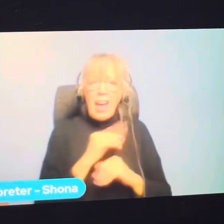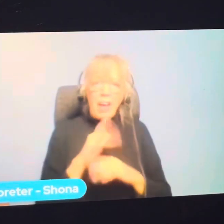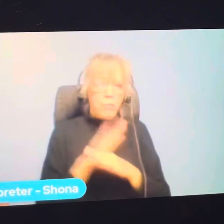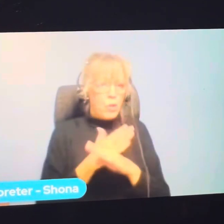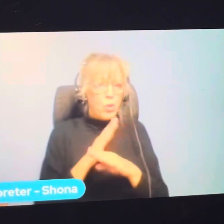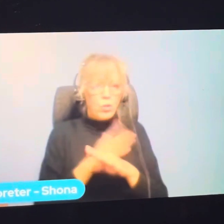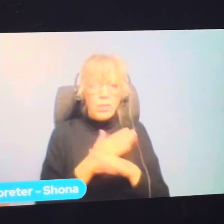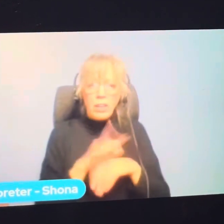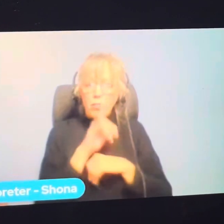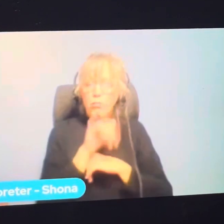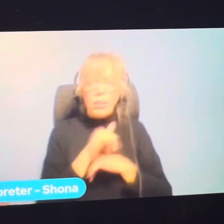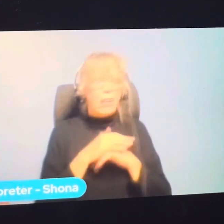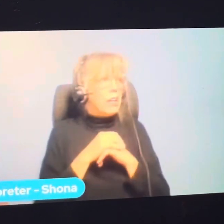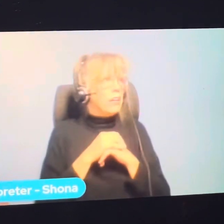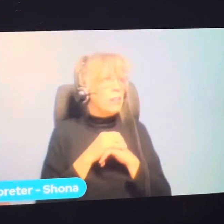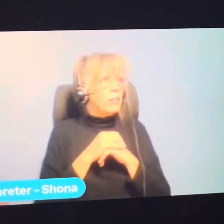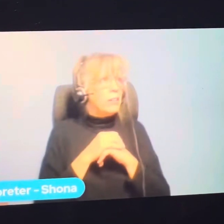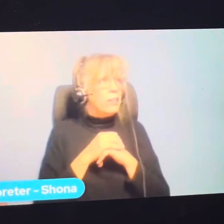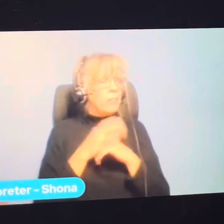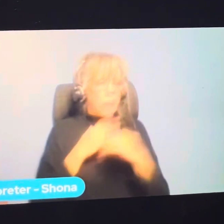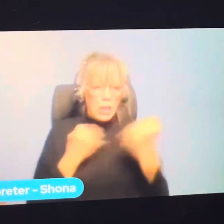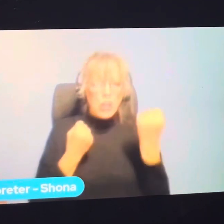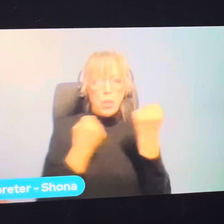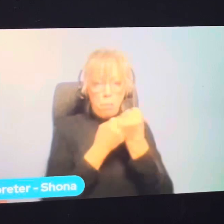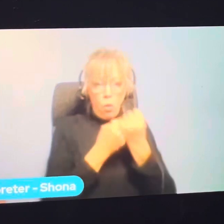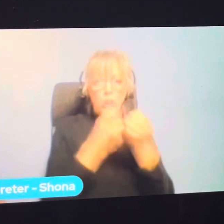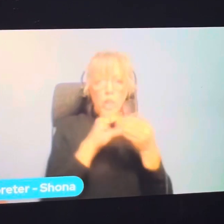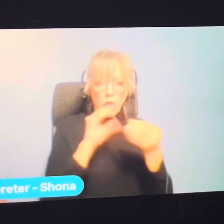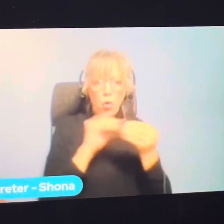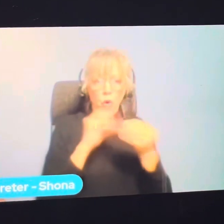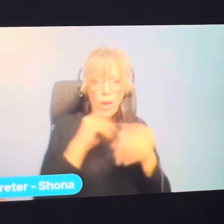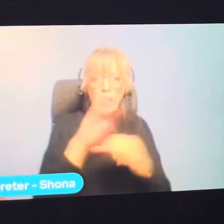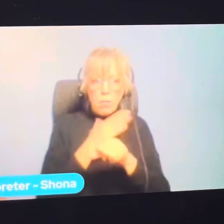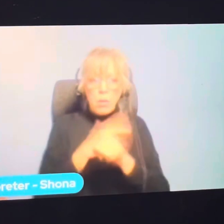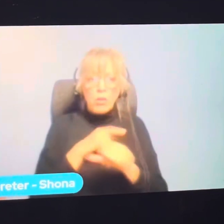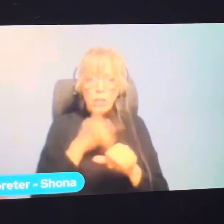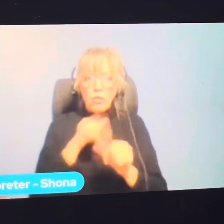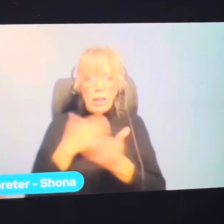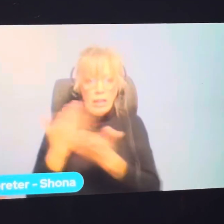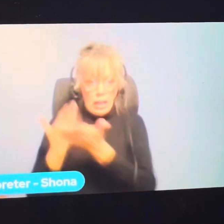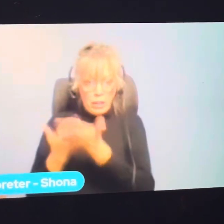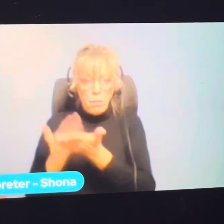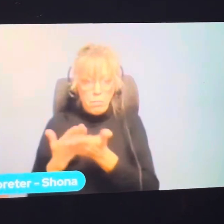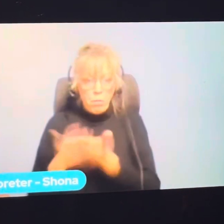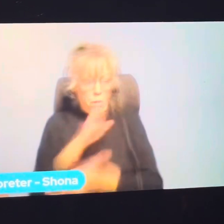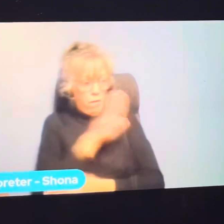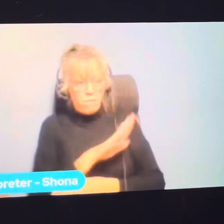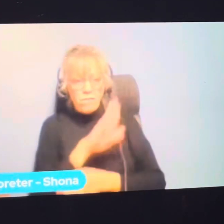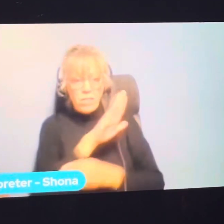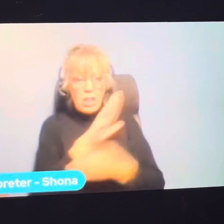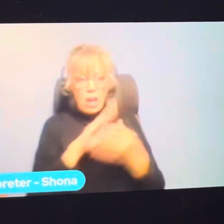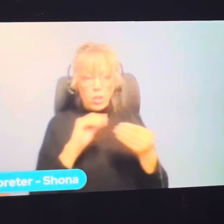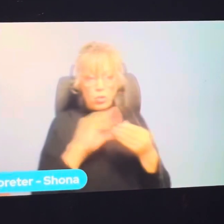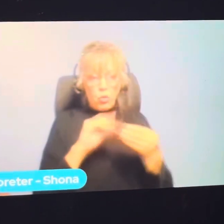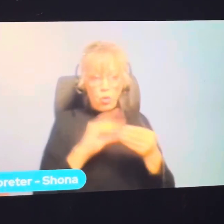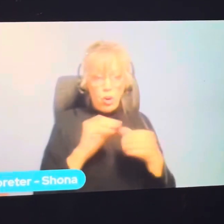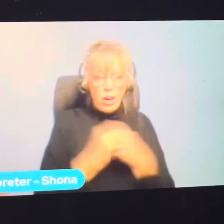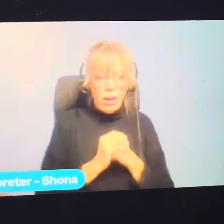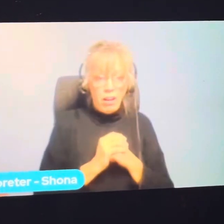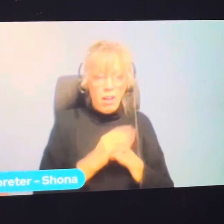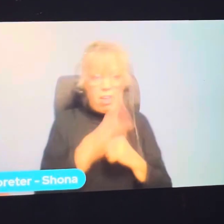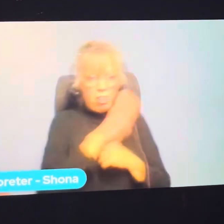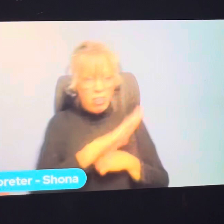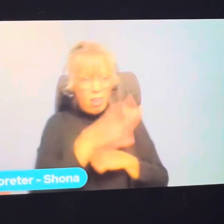the accompaniment to that story. It's the record of that story, and the heart blood of the Black